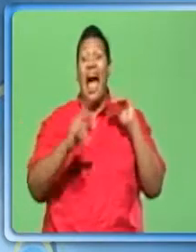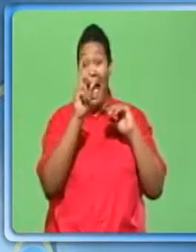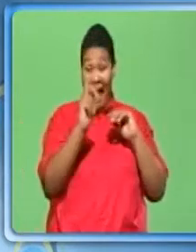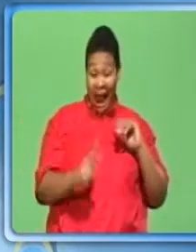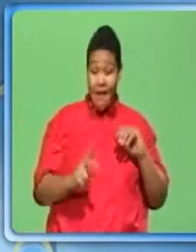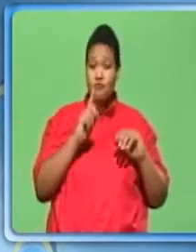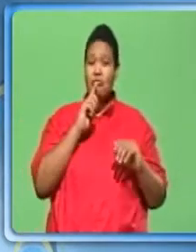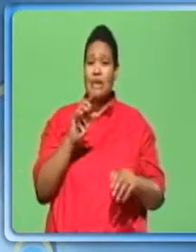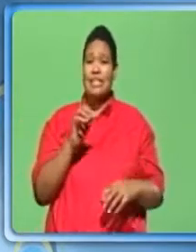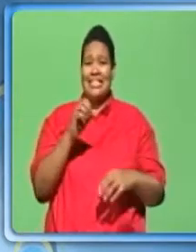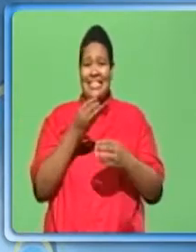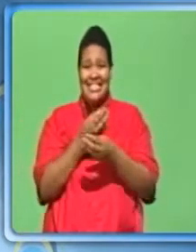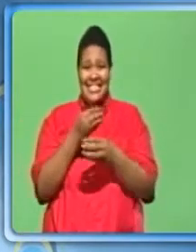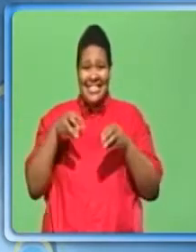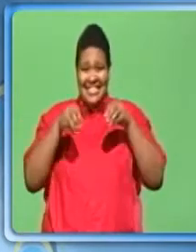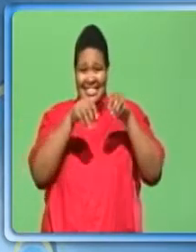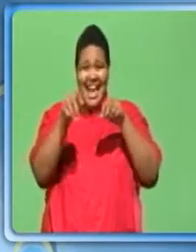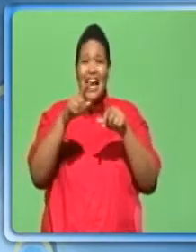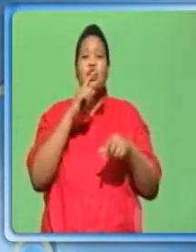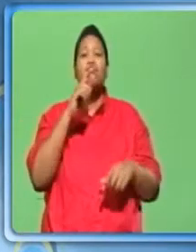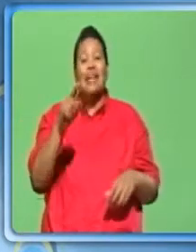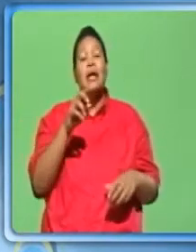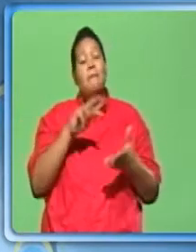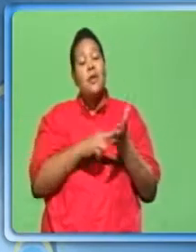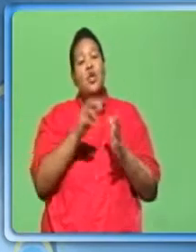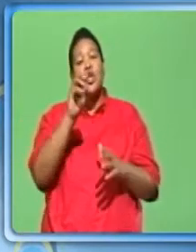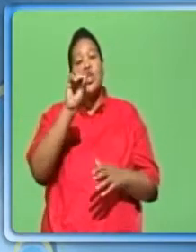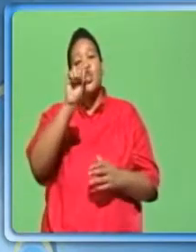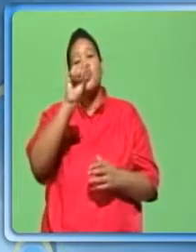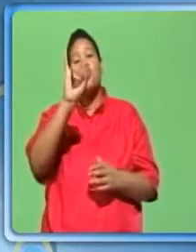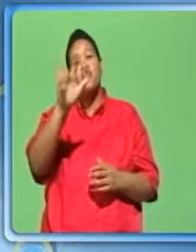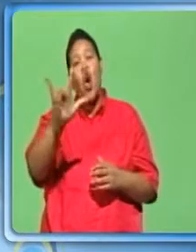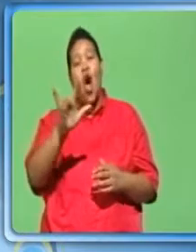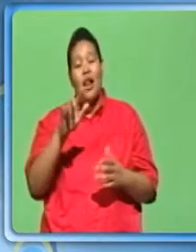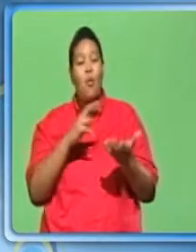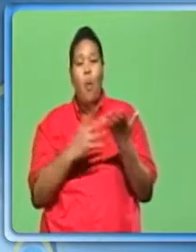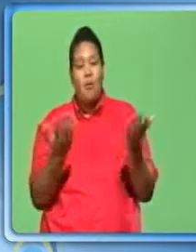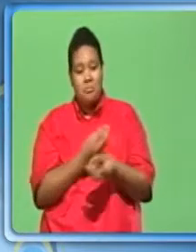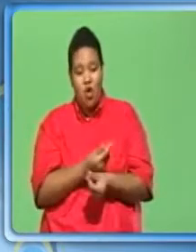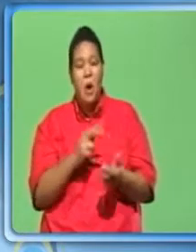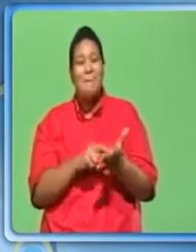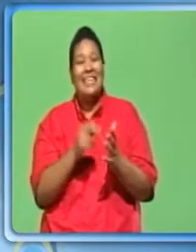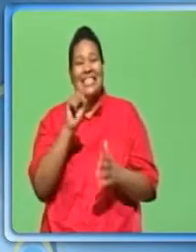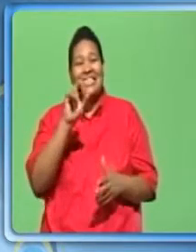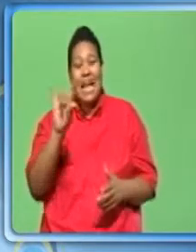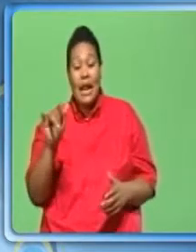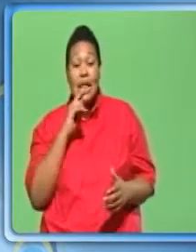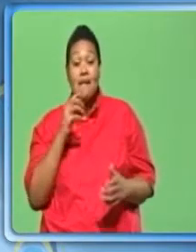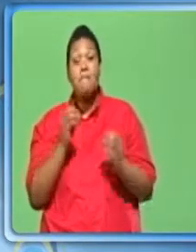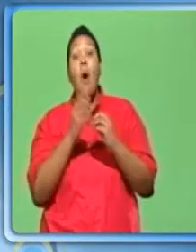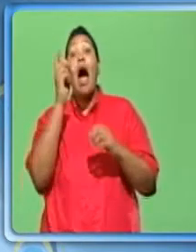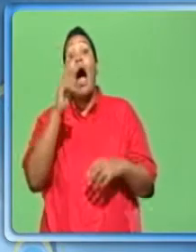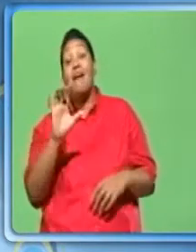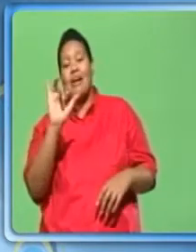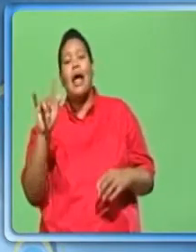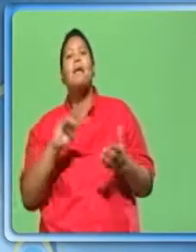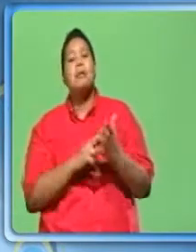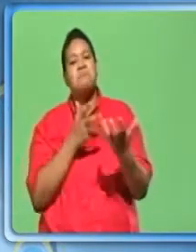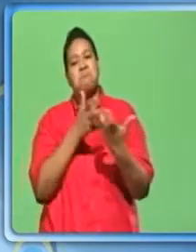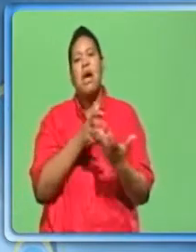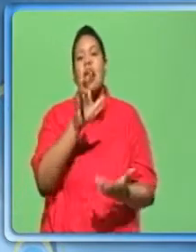is sand, the soil is sandy, and if more than half is clay, the soil is clay.